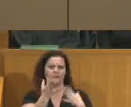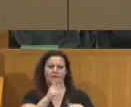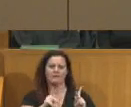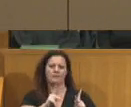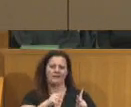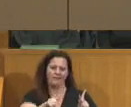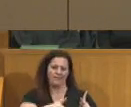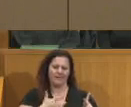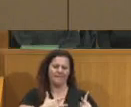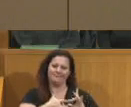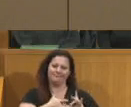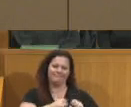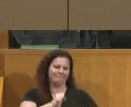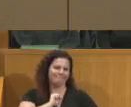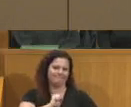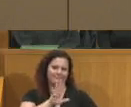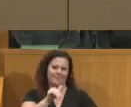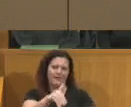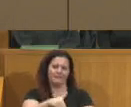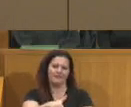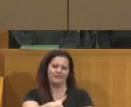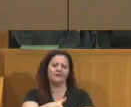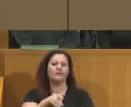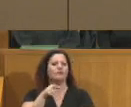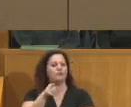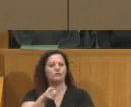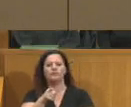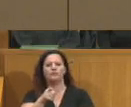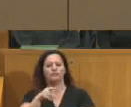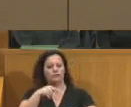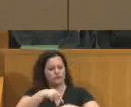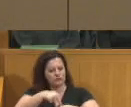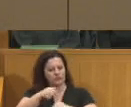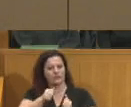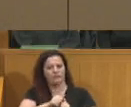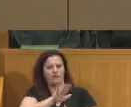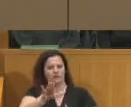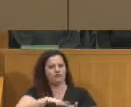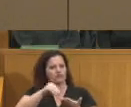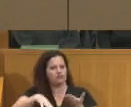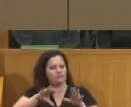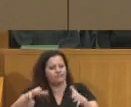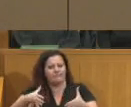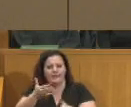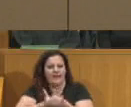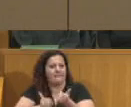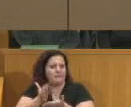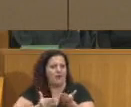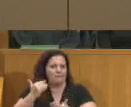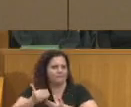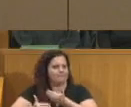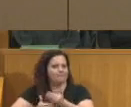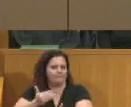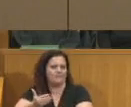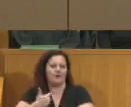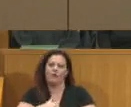increased events and exposure, and I think what we're calling a championship football team now. That's right.